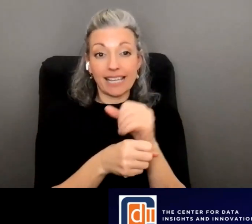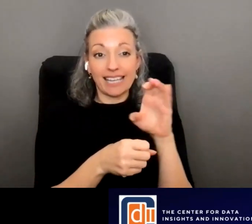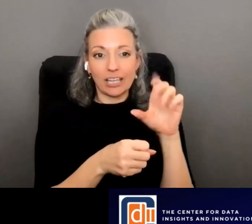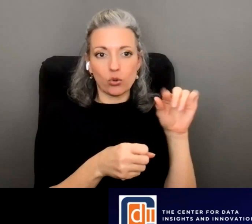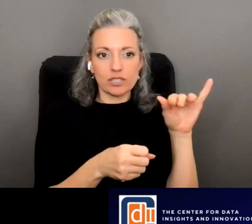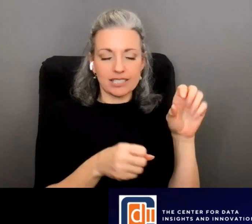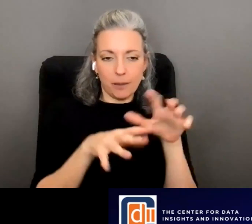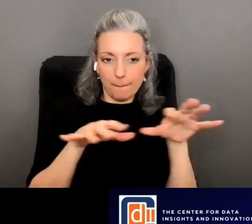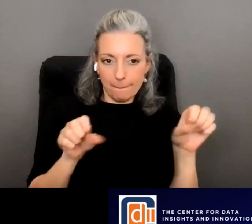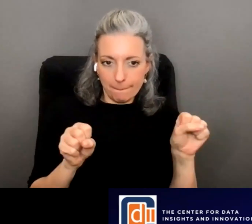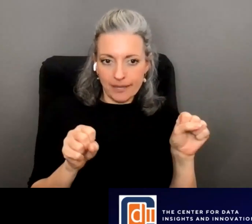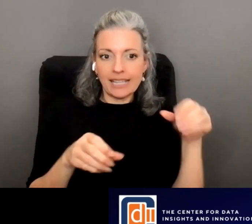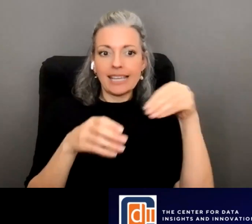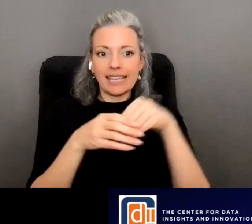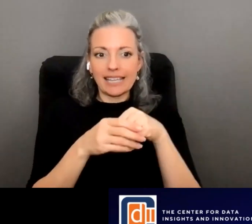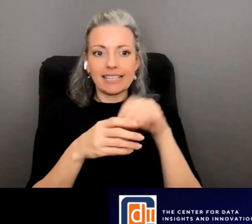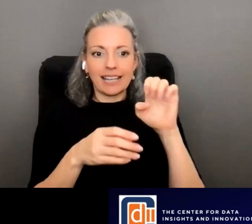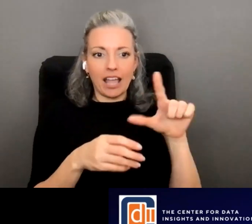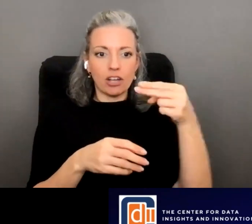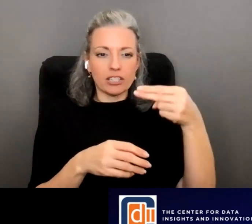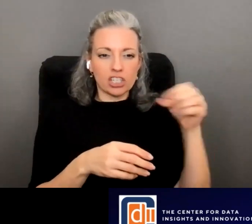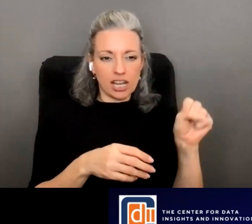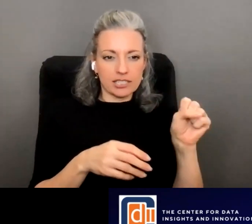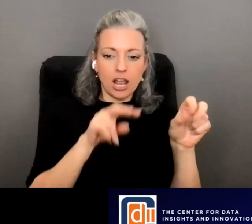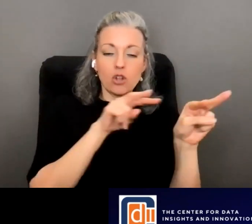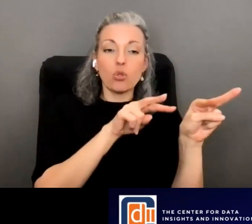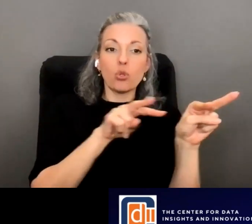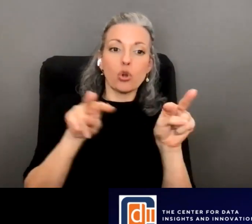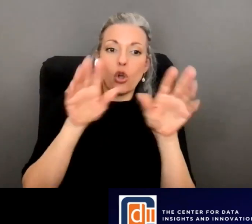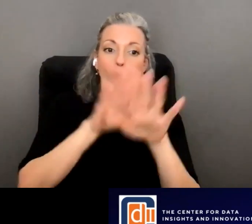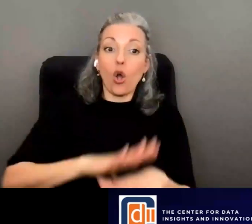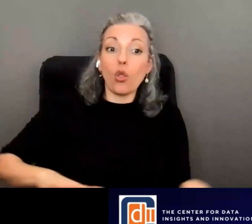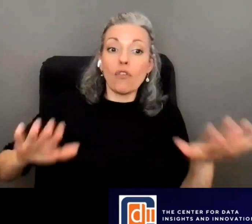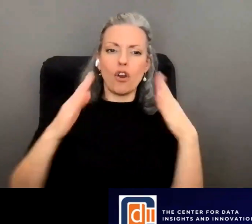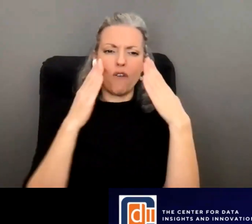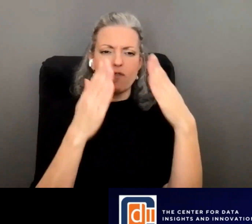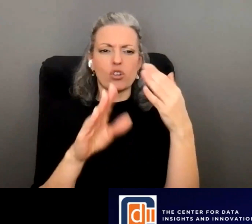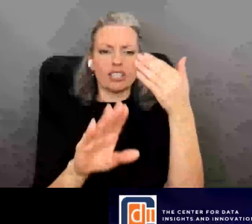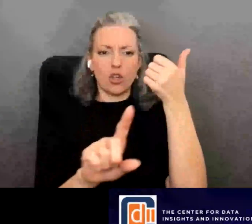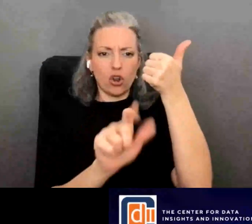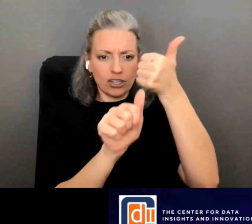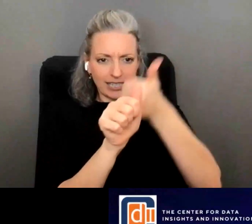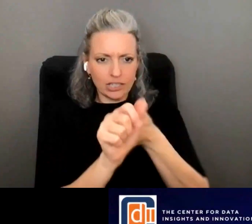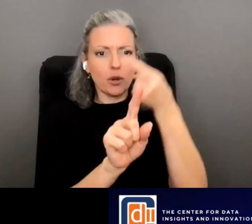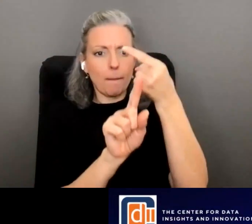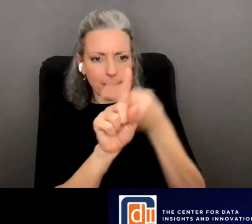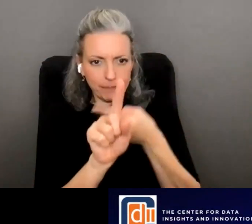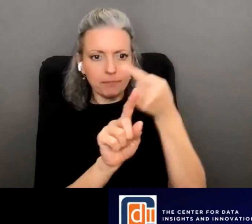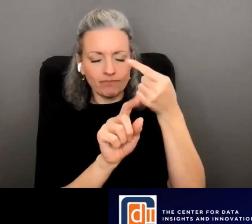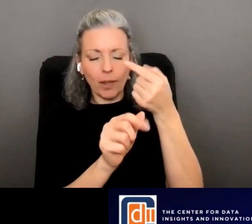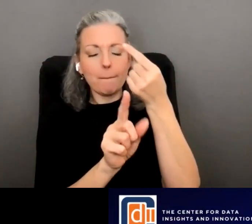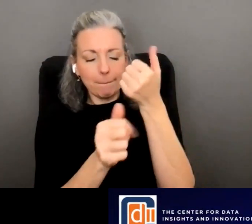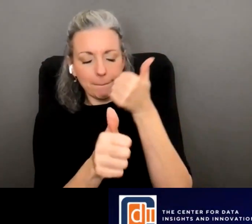within CalHHS that allows us to look across programs and really focus on the individual holistically.